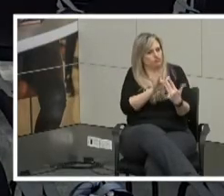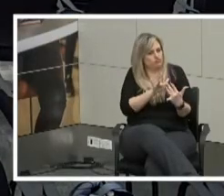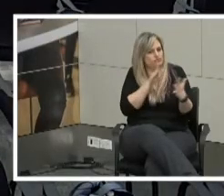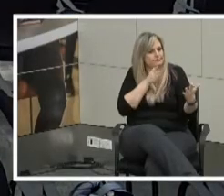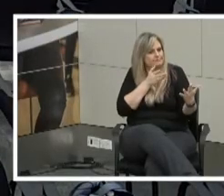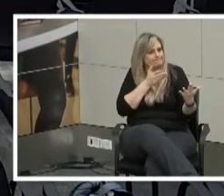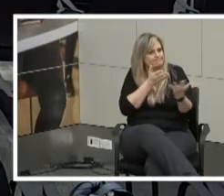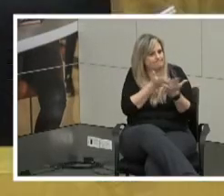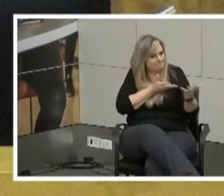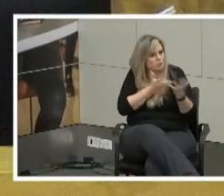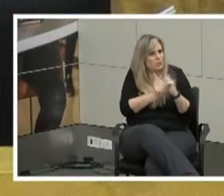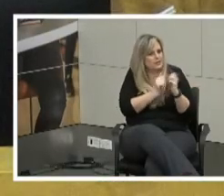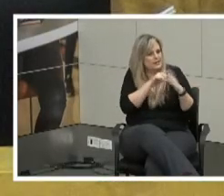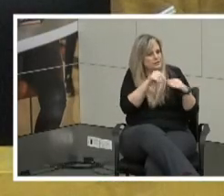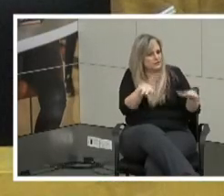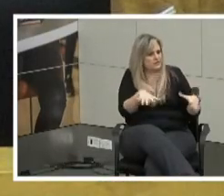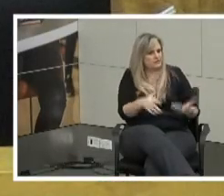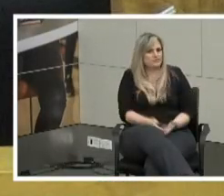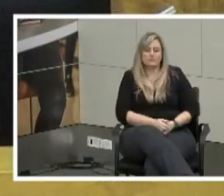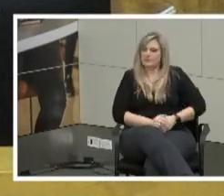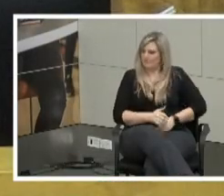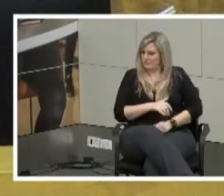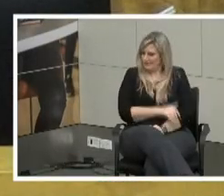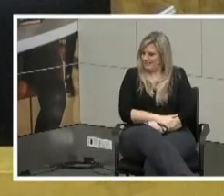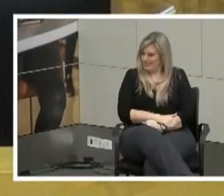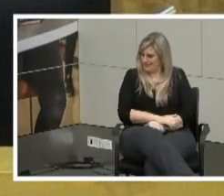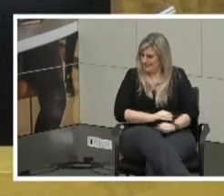our next speaker is Magna G